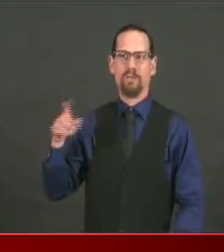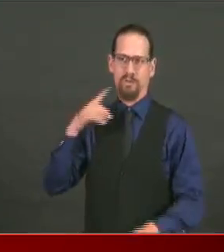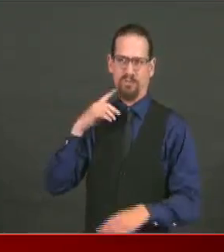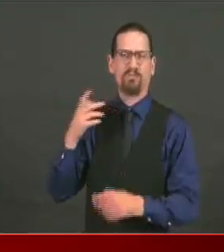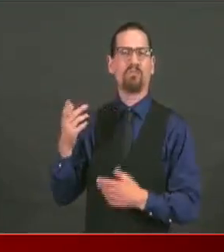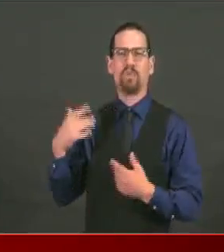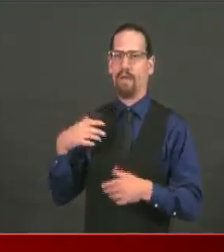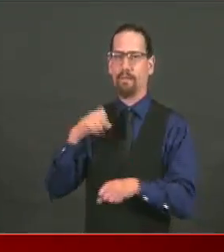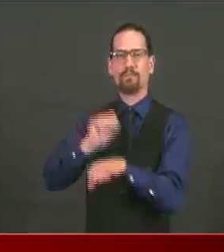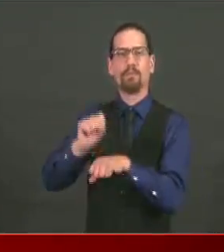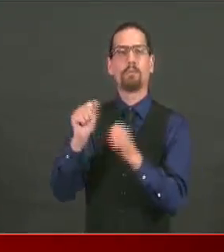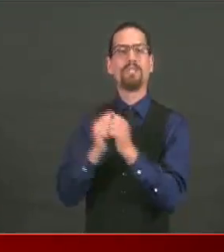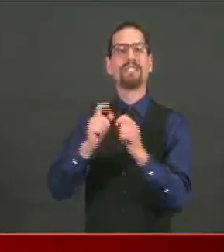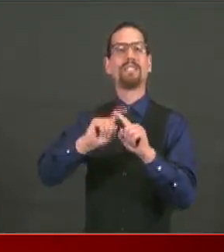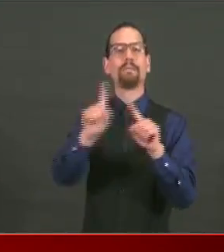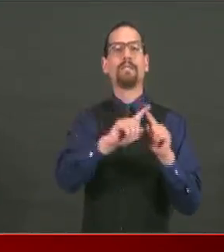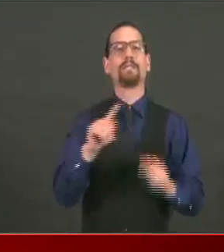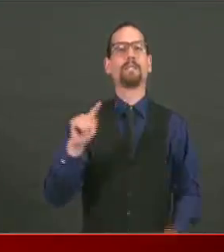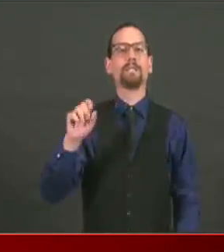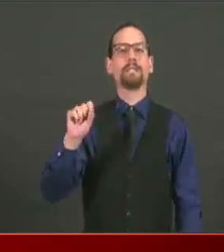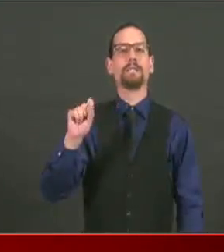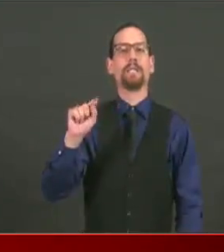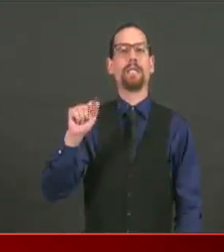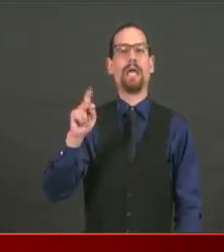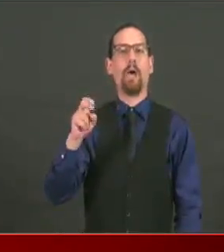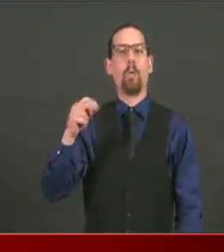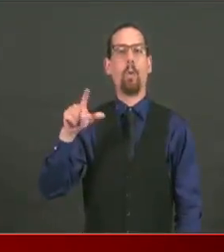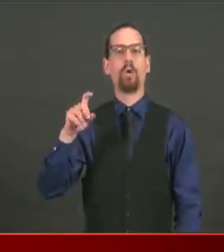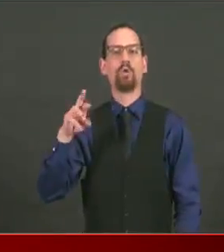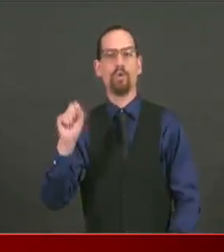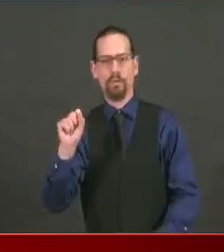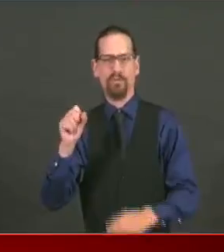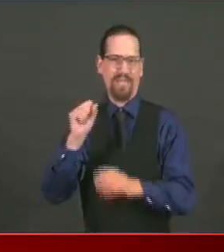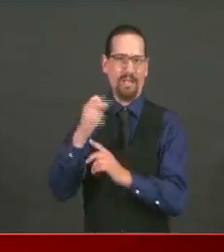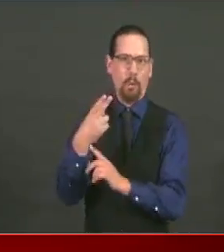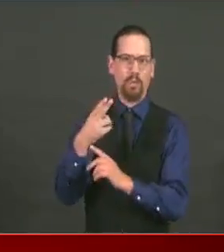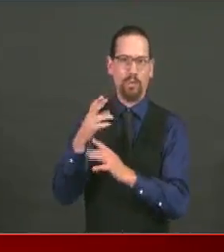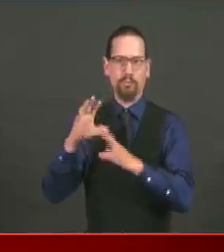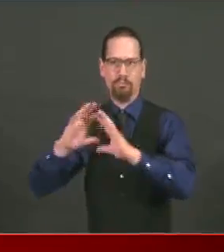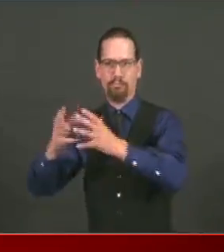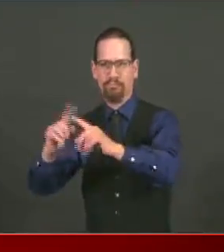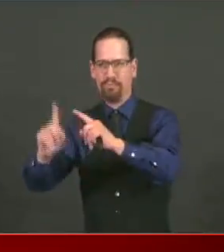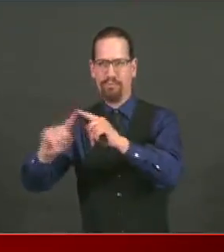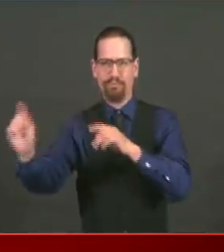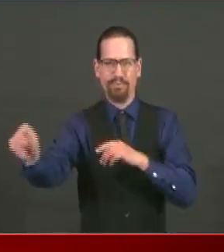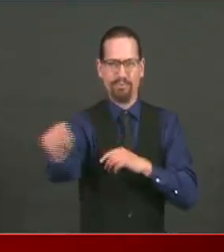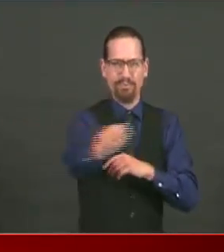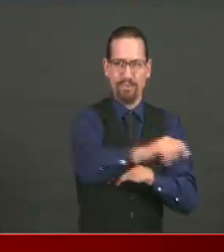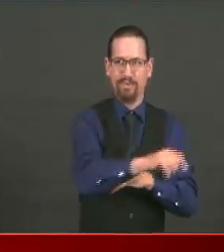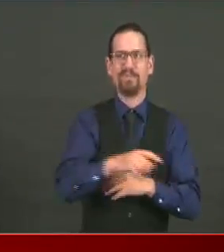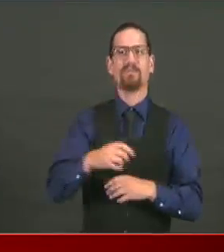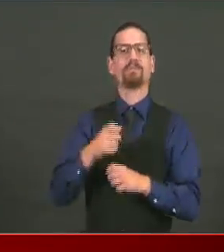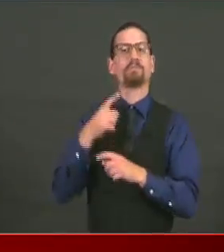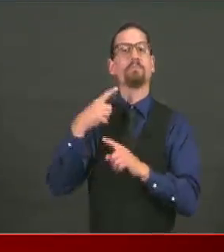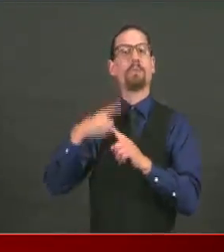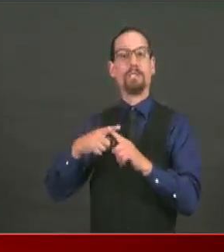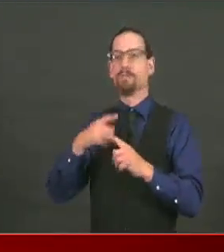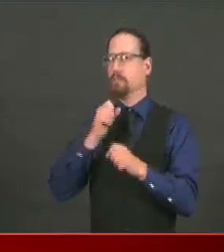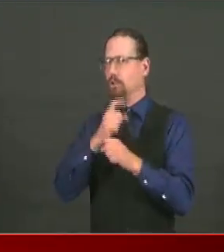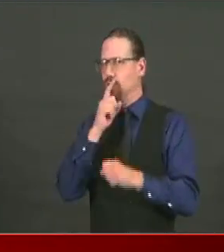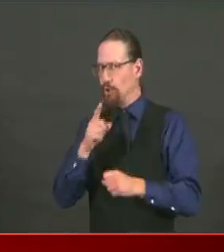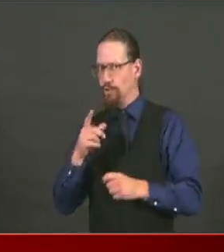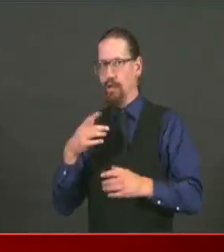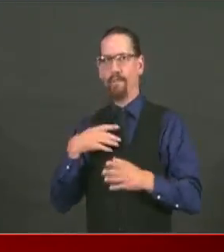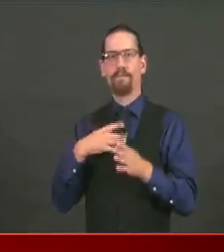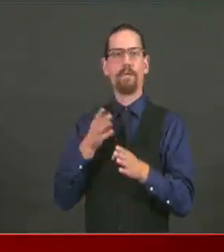that'll support entrepreneurs and emerging enterprises of color, and we're going to have more to say about